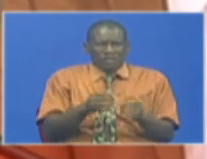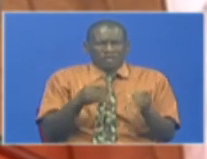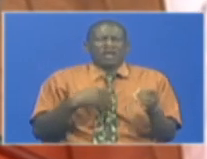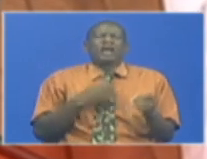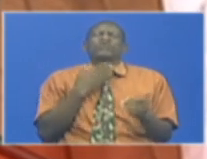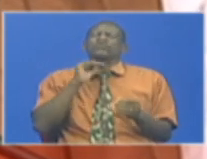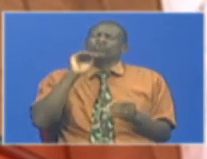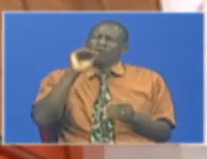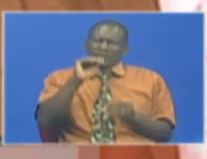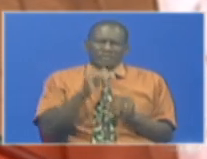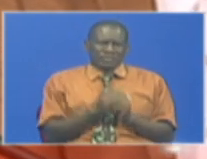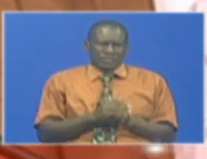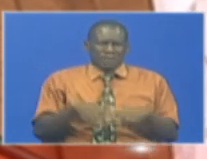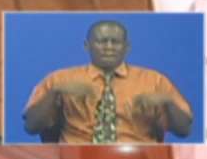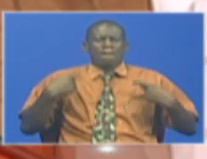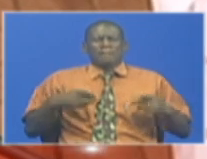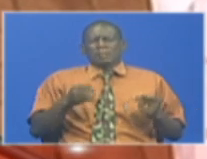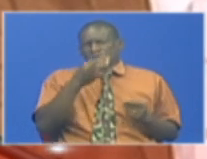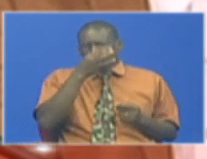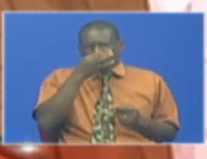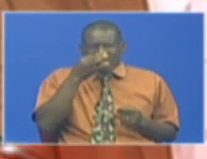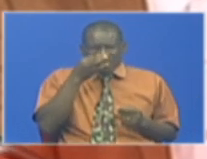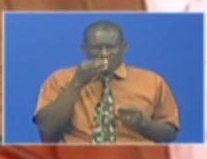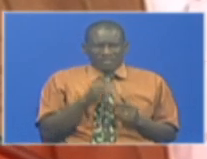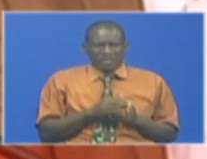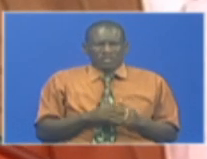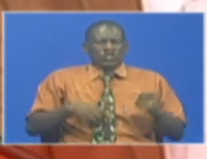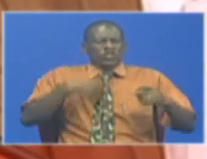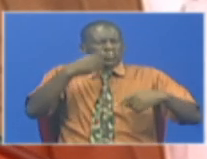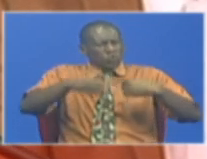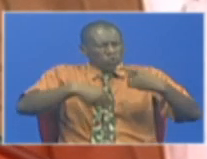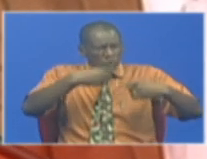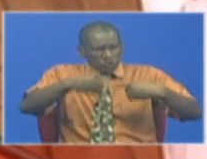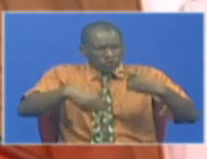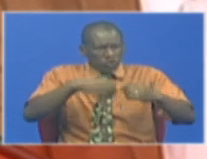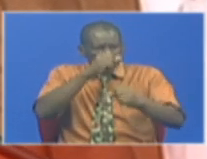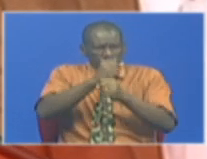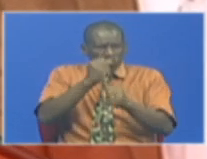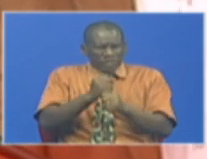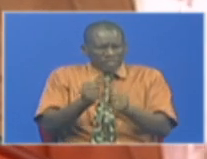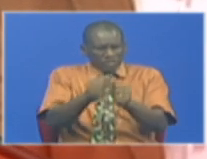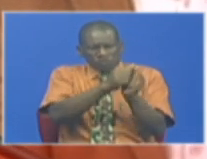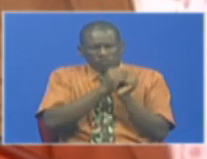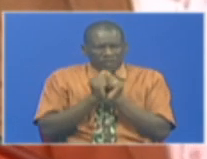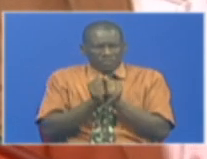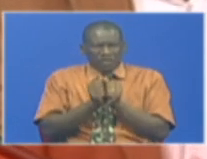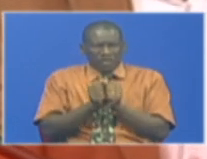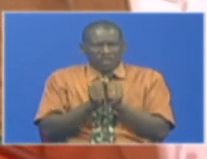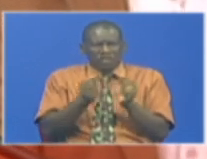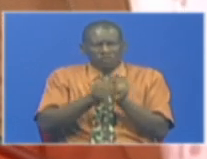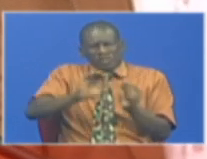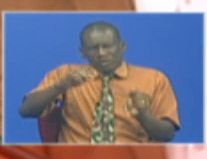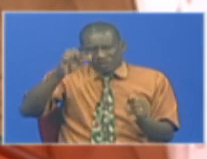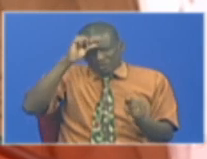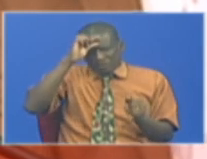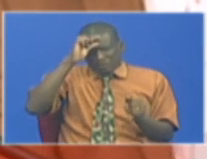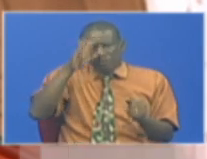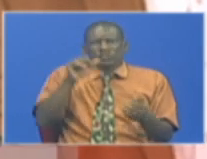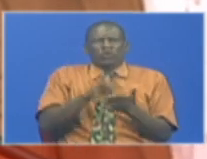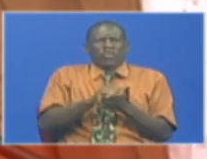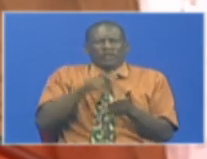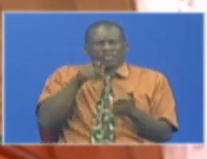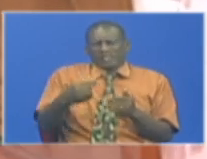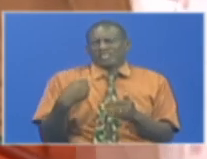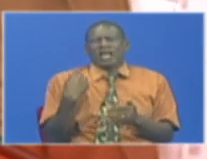to urge the people of Nyeri to continue working together with the county government so that this